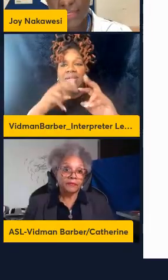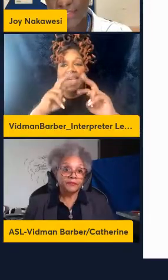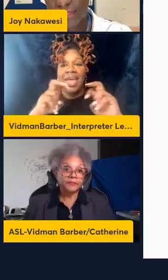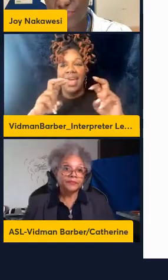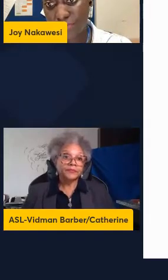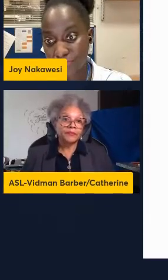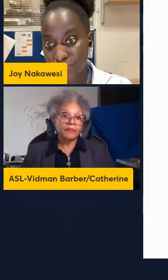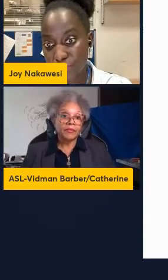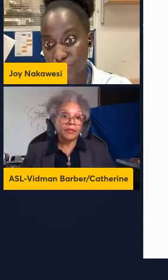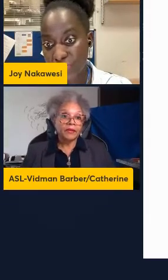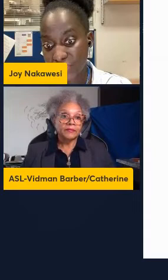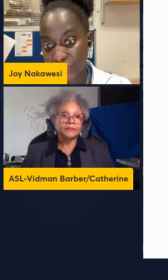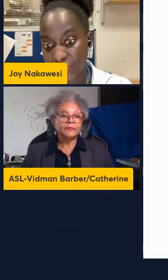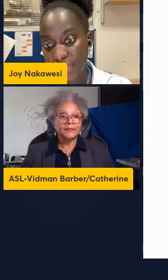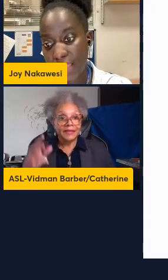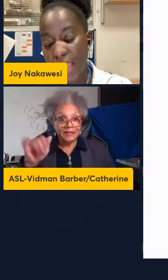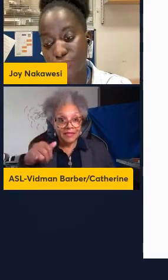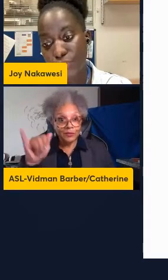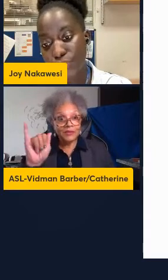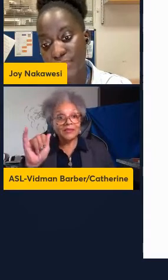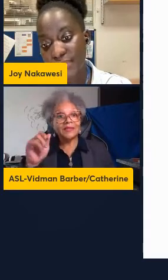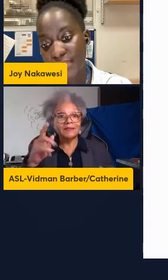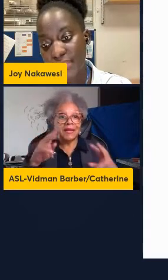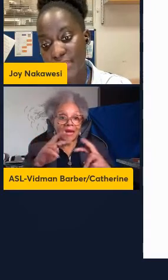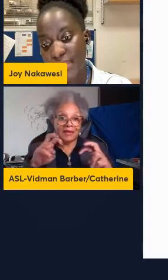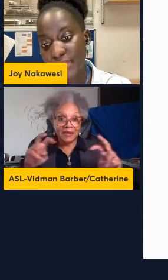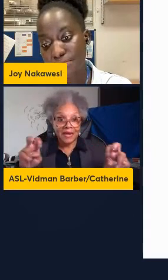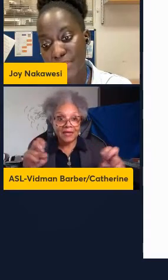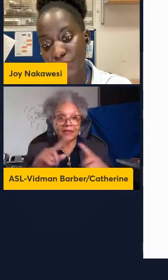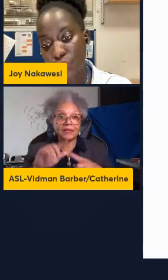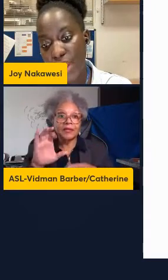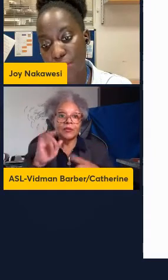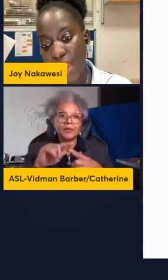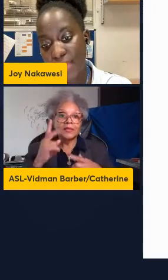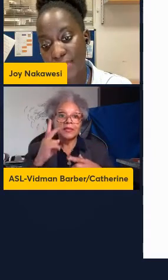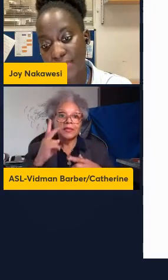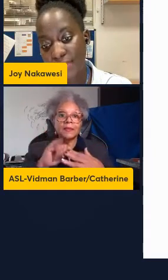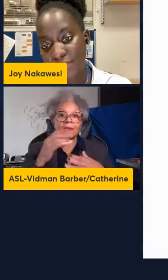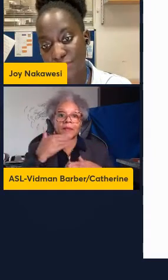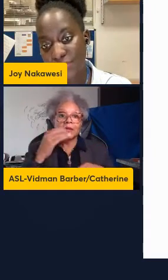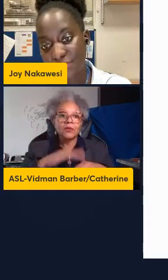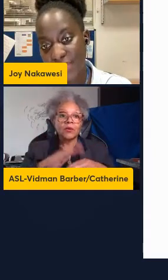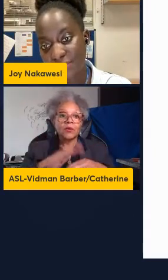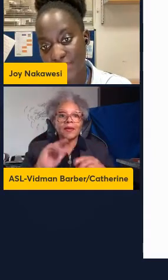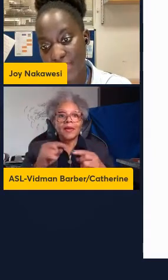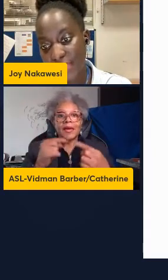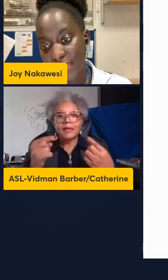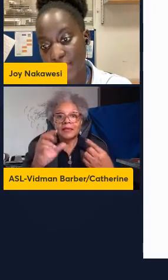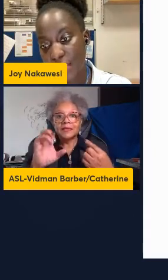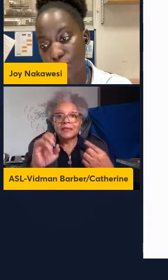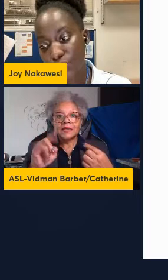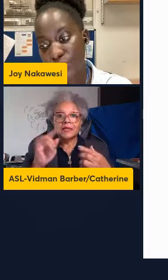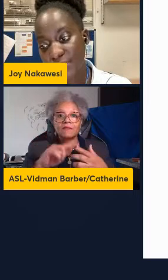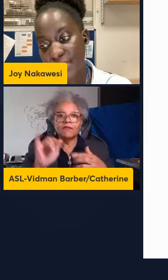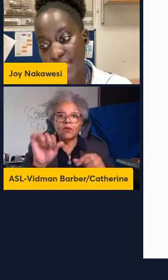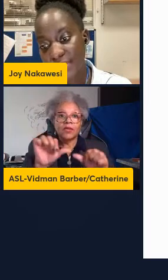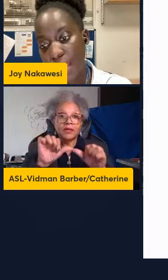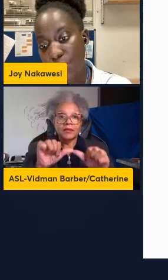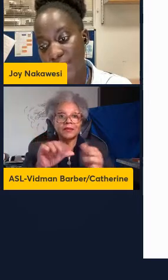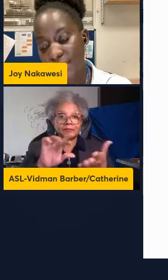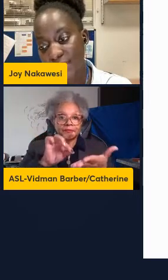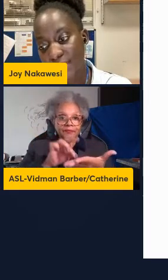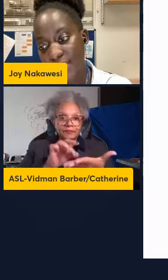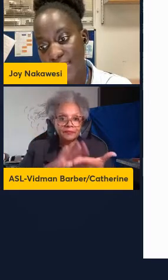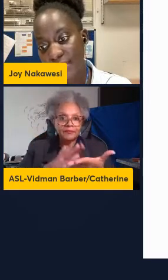CD8 TREM population and we could see clearly based on our anti-CD45 staining we could see